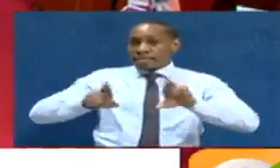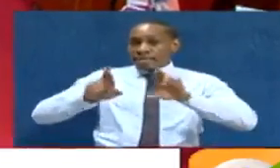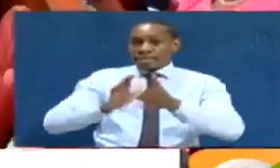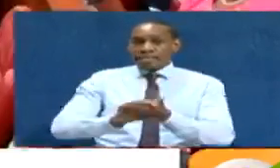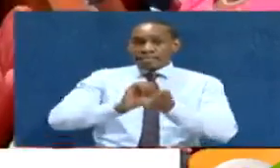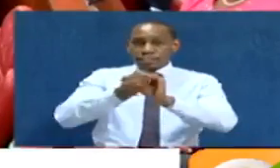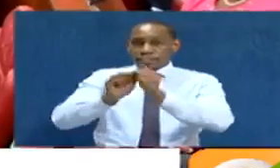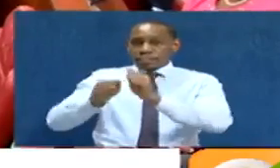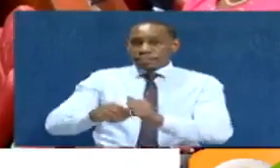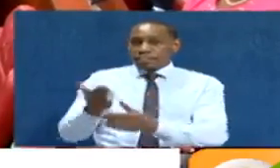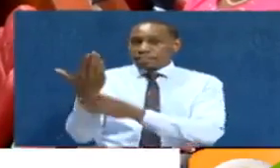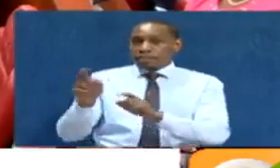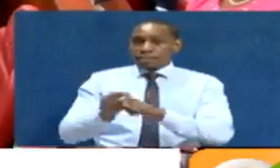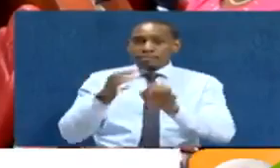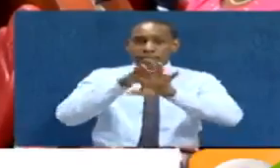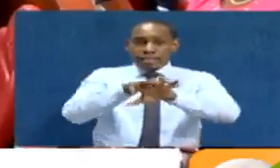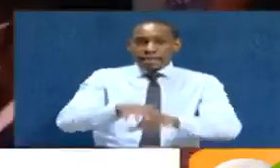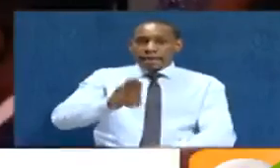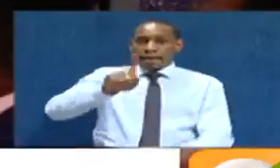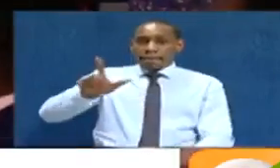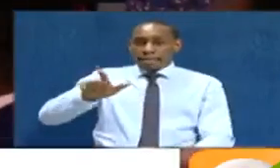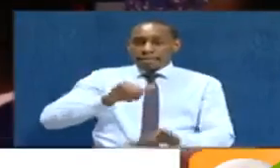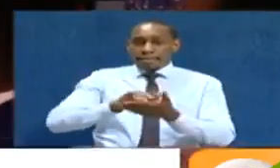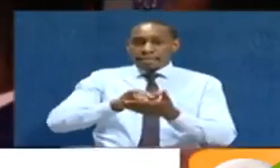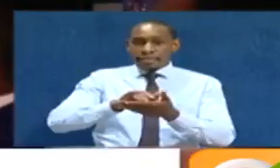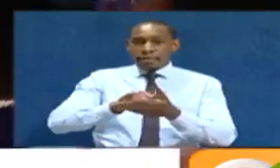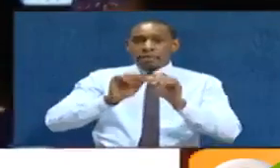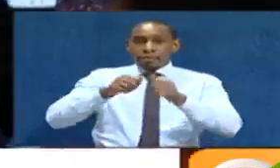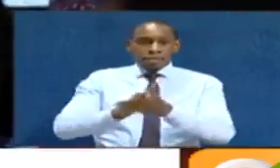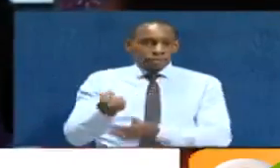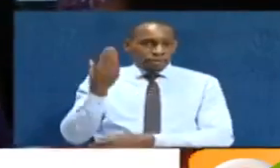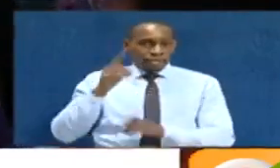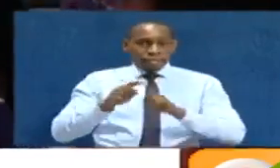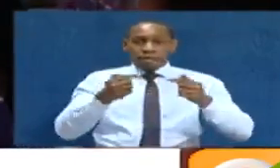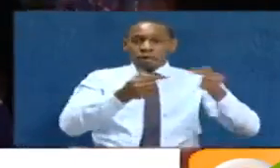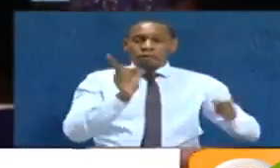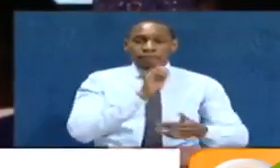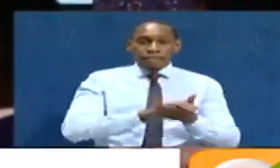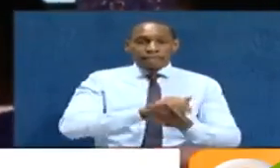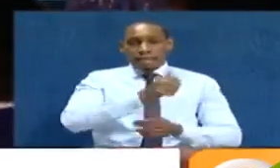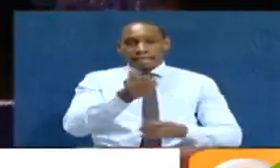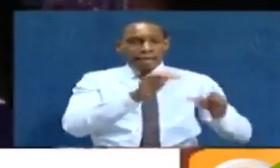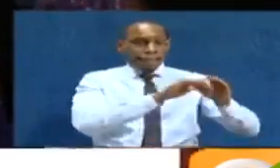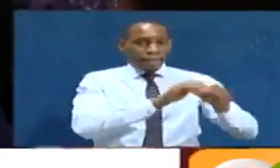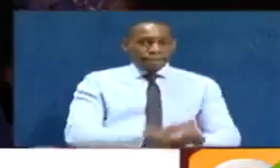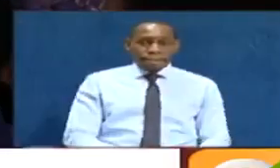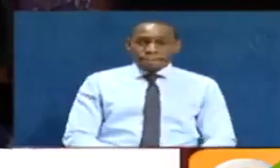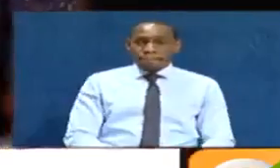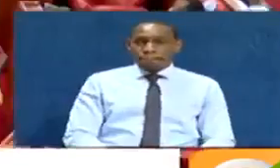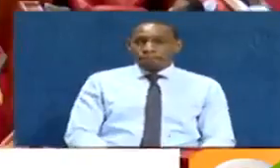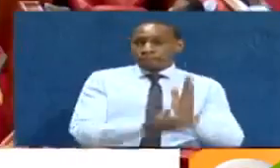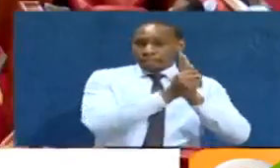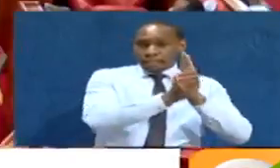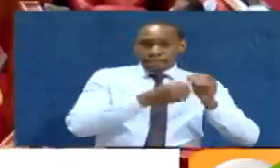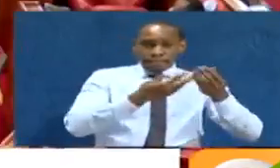to make edits to the documents and harmonize the bills to have them make sense, but this has been opposed by the other members.